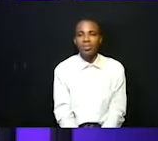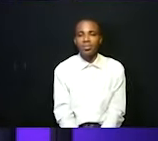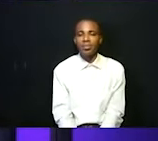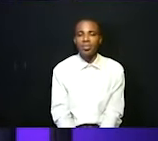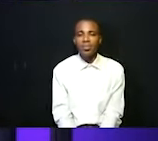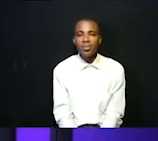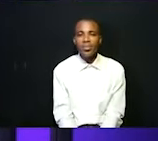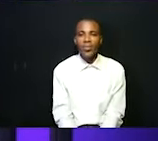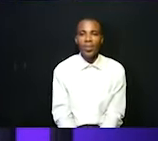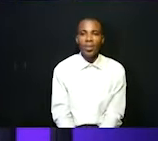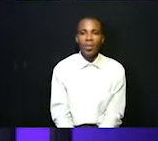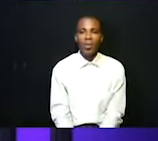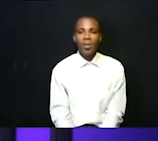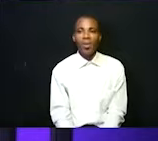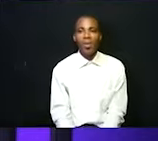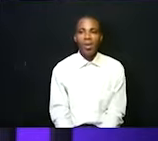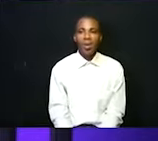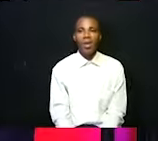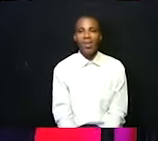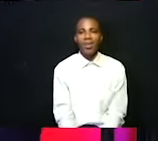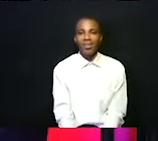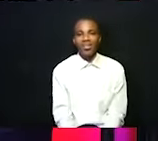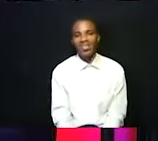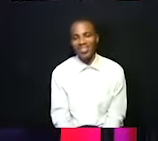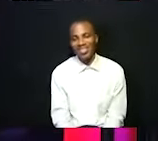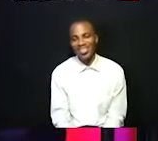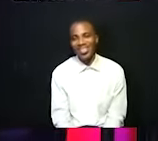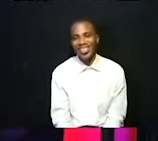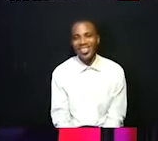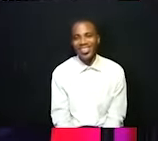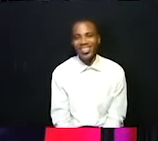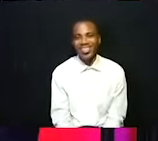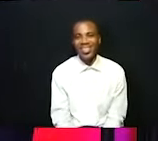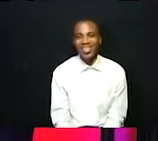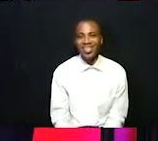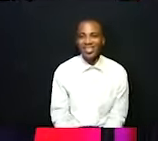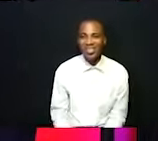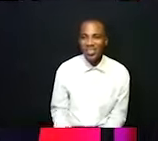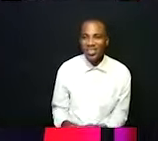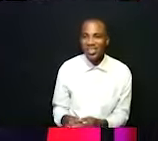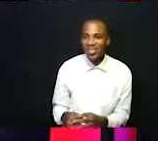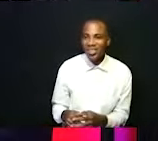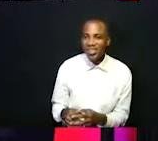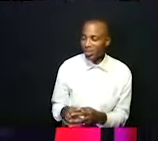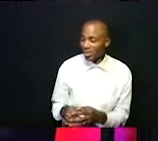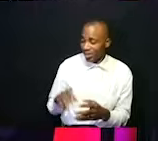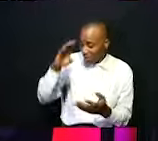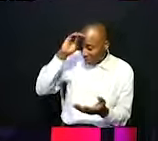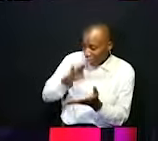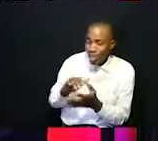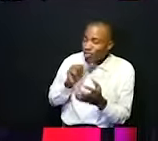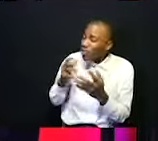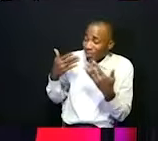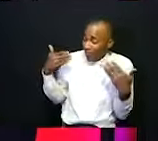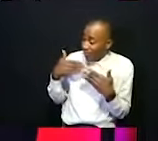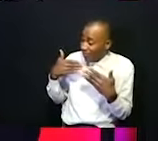come, you can throw, papa, on penis. The husband is not fearing the hairstyle. The